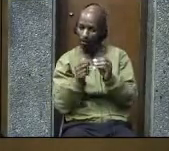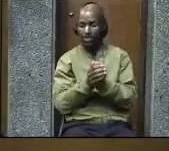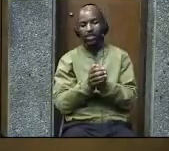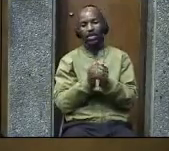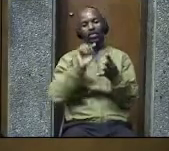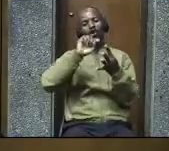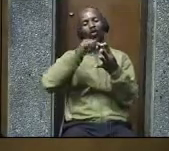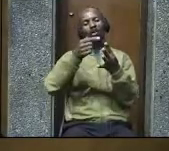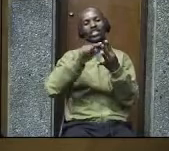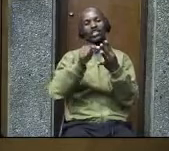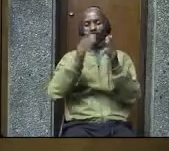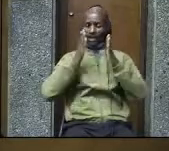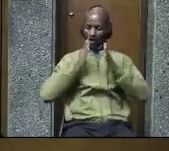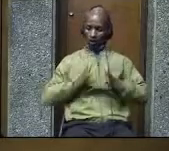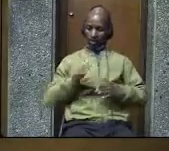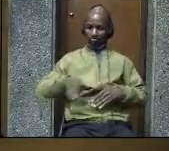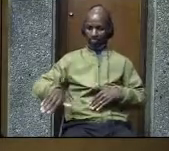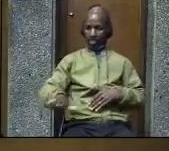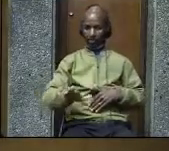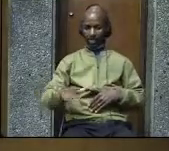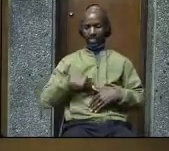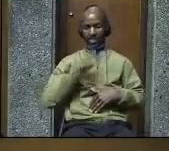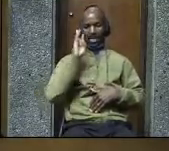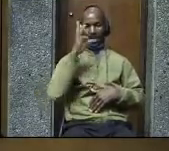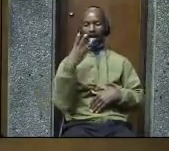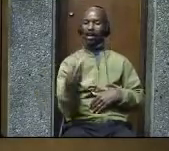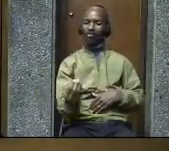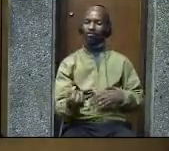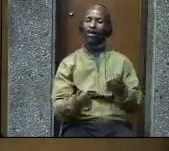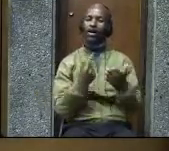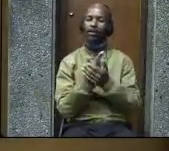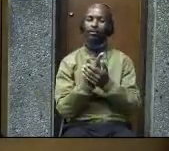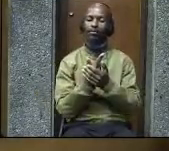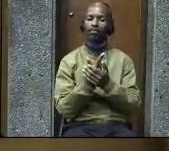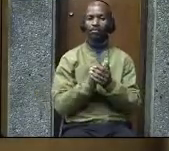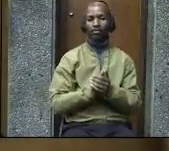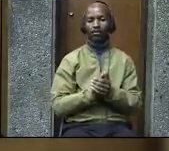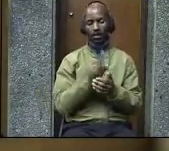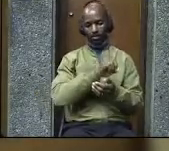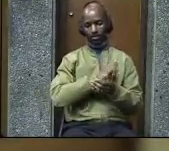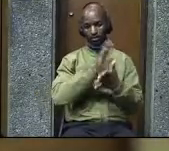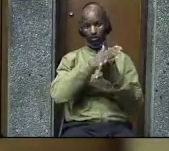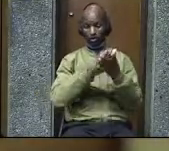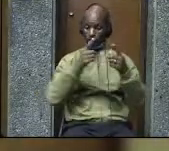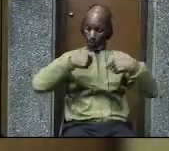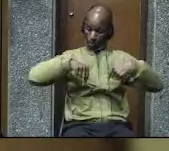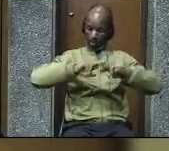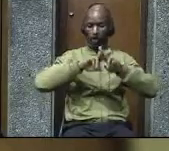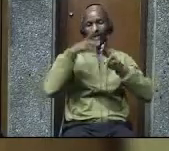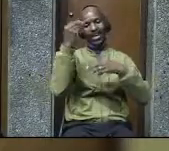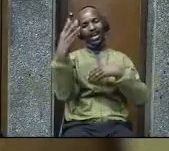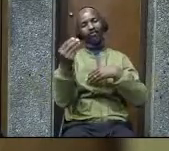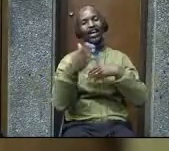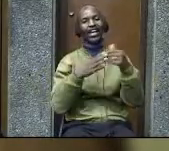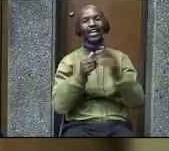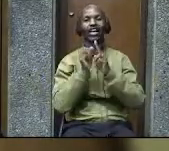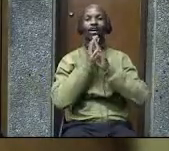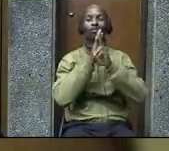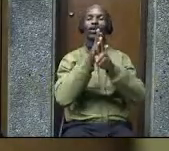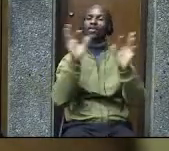of human settlements that have happened? Because we don't have any report